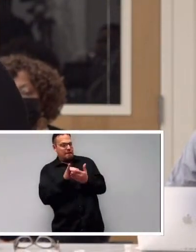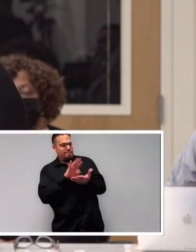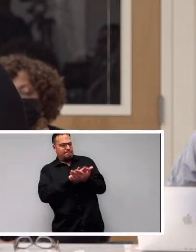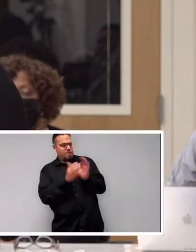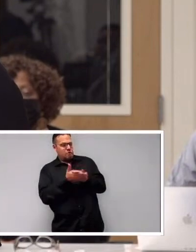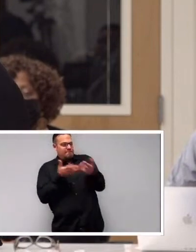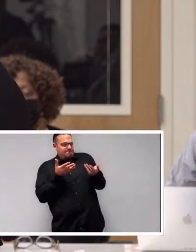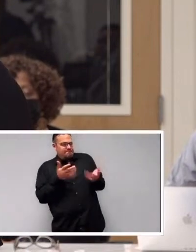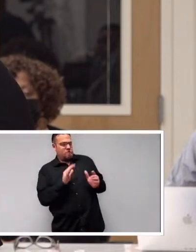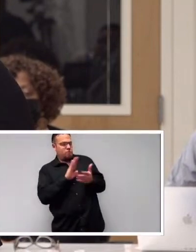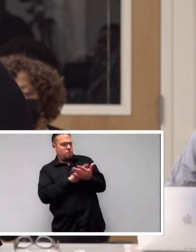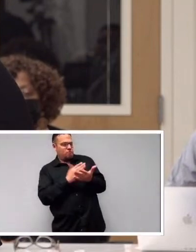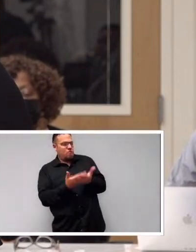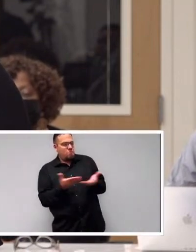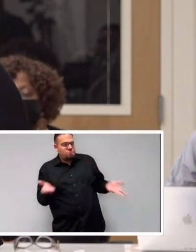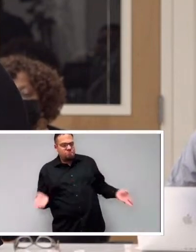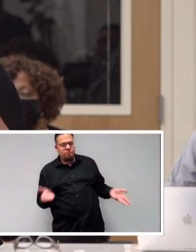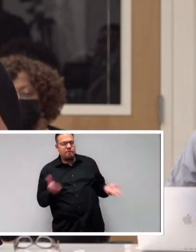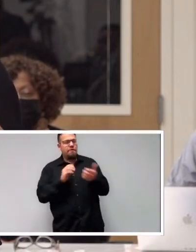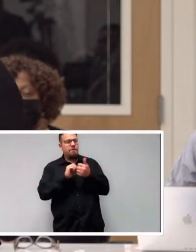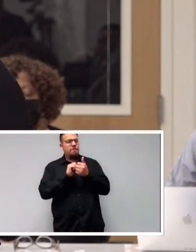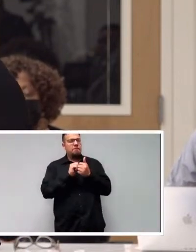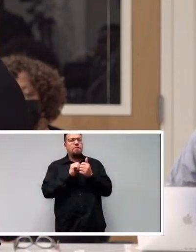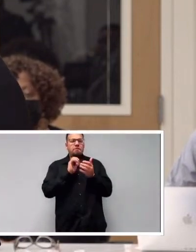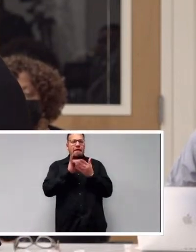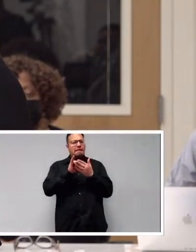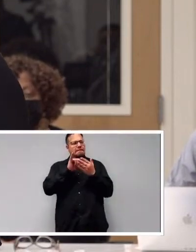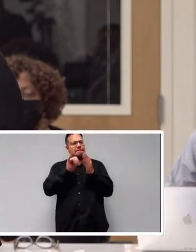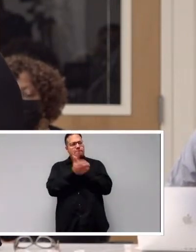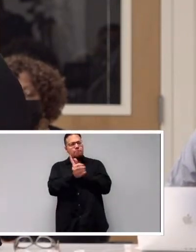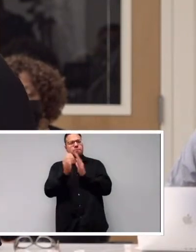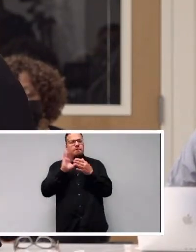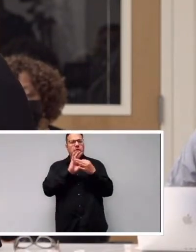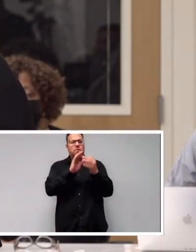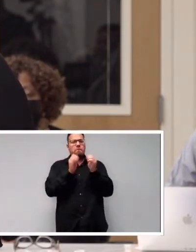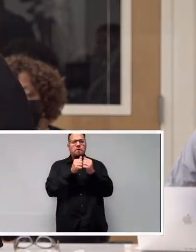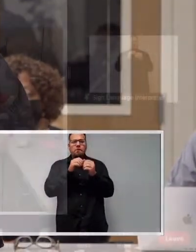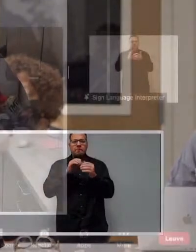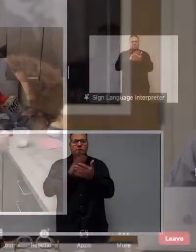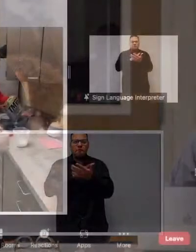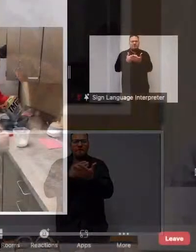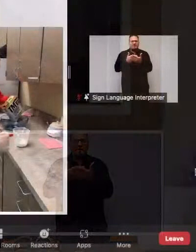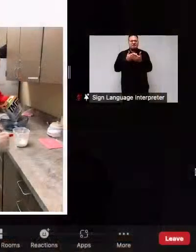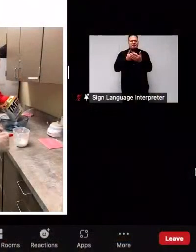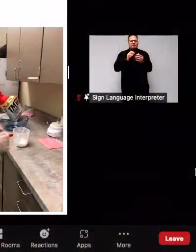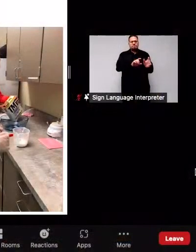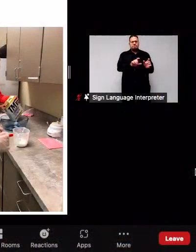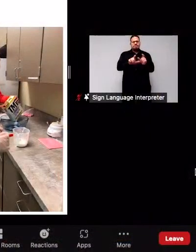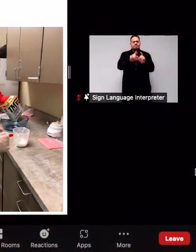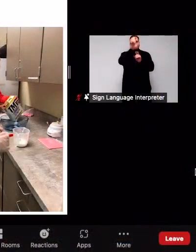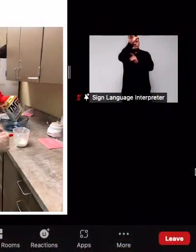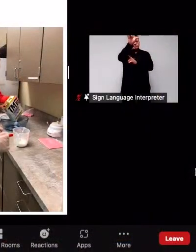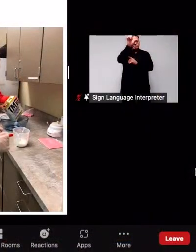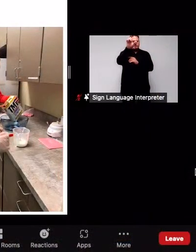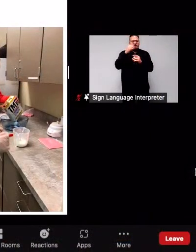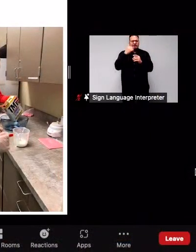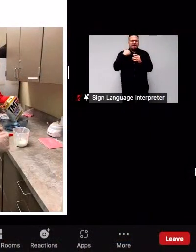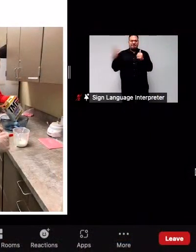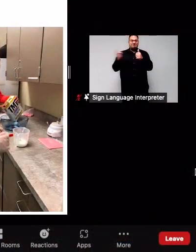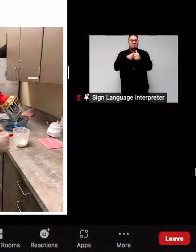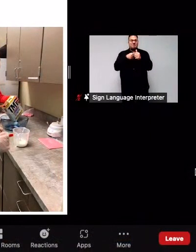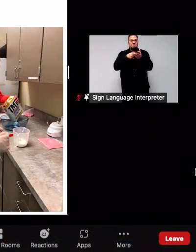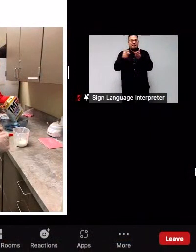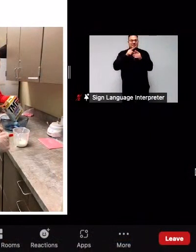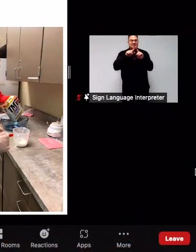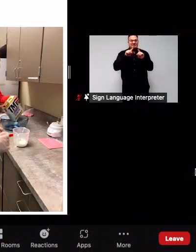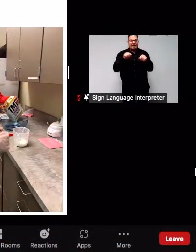lot of those different skills around just general cooking. Student there on the top, he actually had his first paycheck. He was a